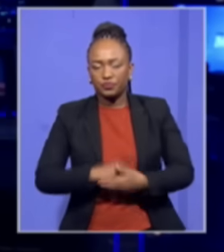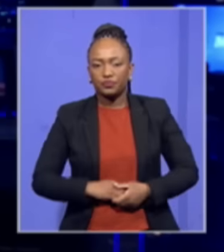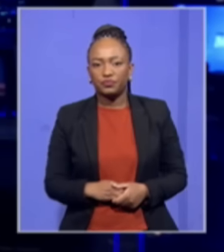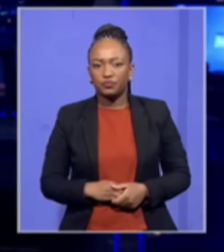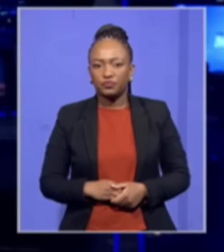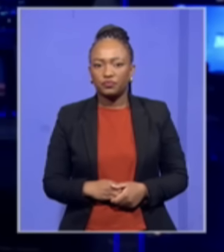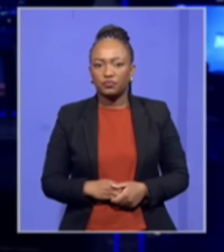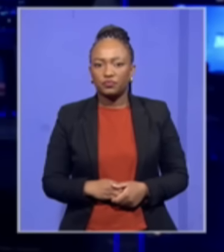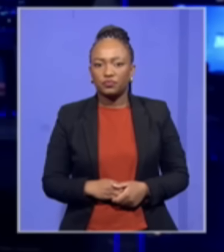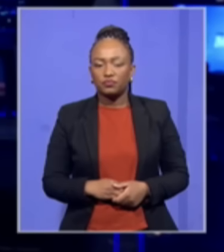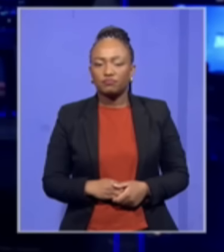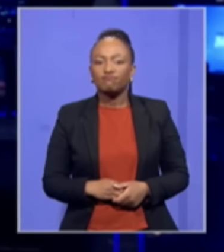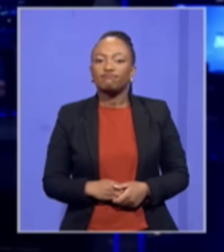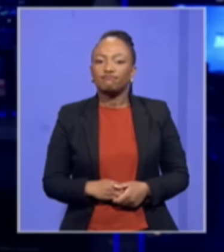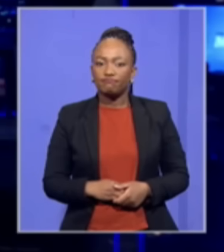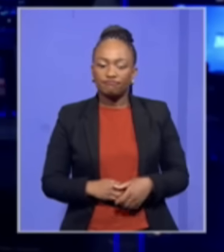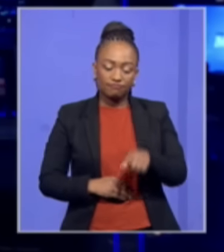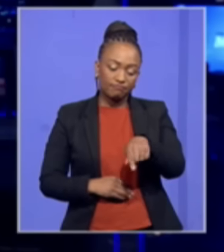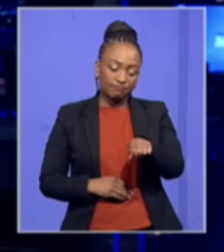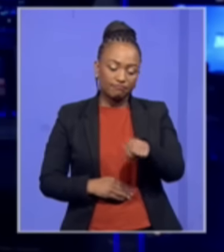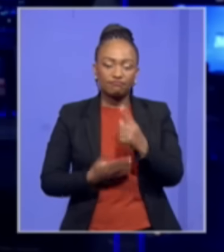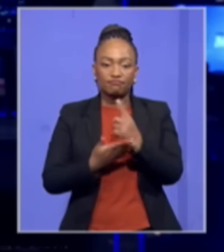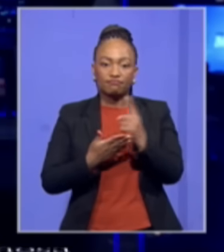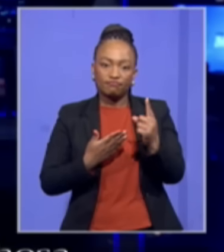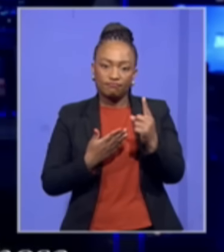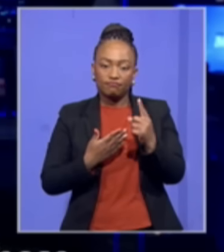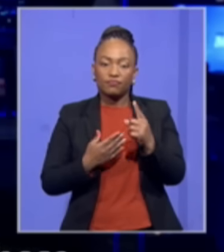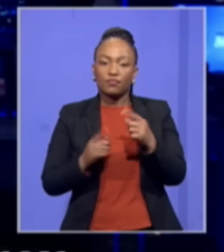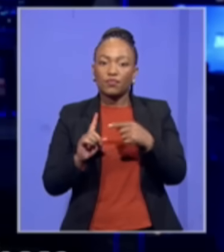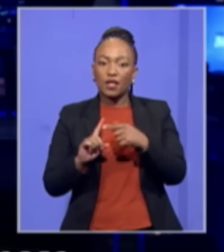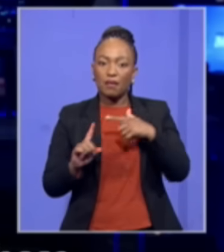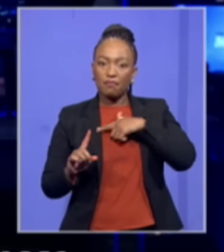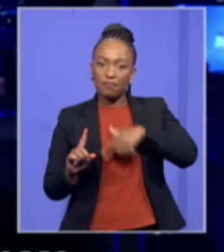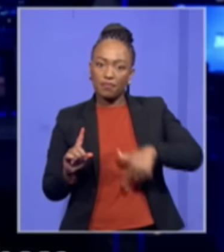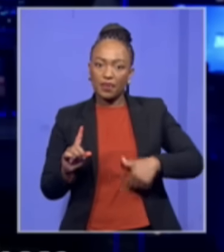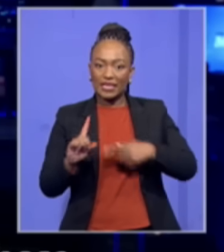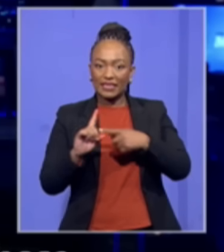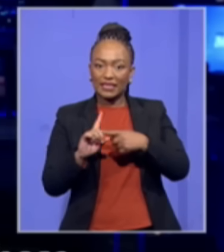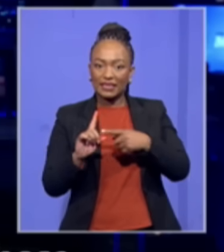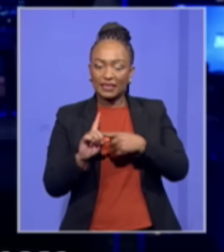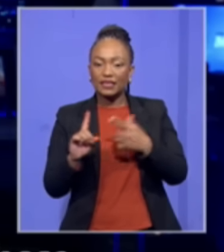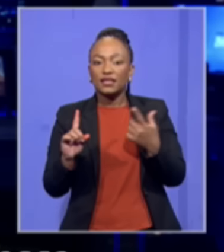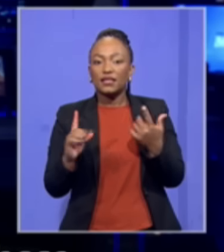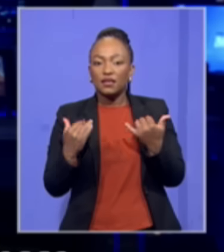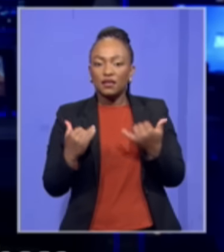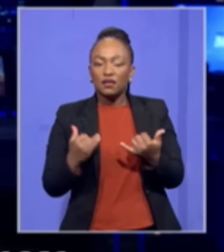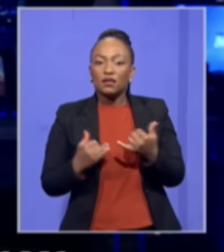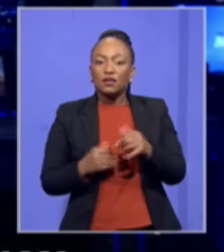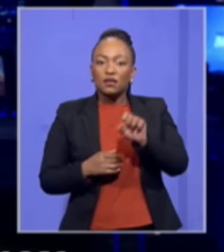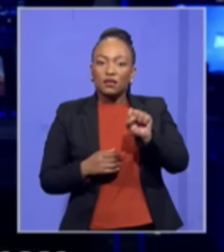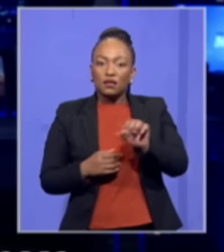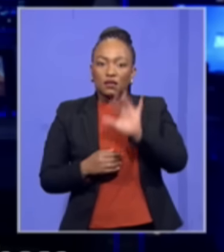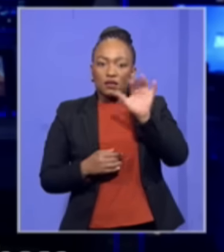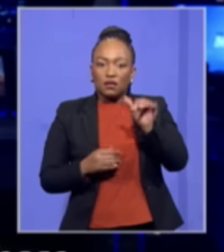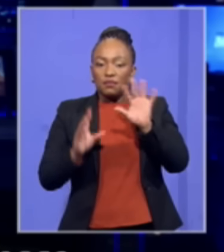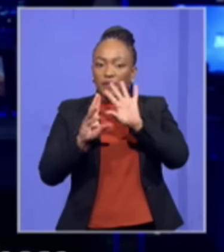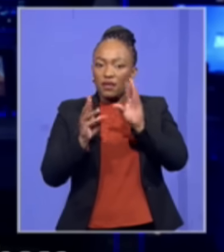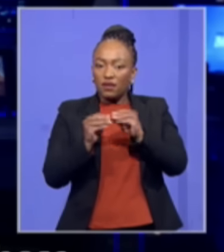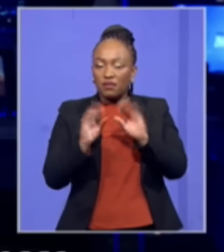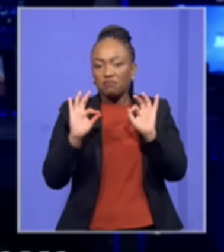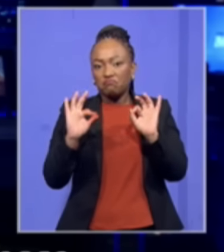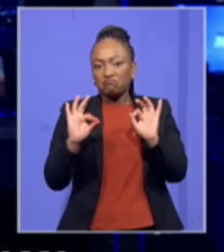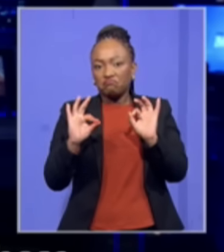Haratse dintsa ditaba tse ka lebellwang bekeng ena re fumana hore Mopresidente Cyril Ramaphosa o netefaleditse ma-Afrika Borwa hore tsohle di motjheng bakeng sa ho